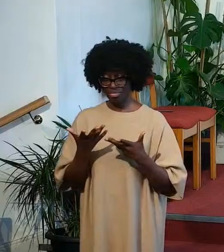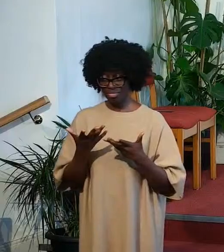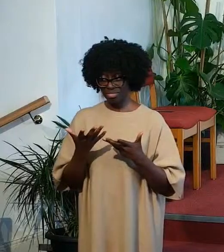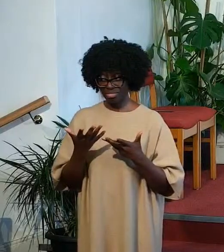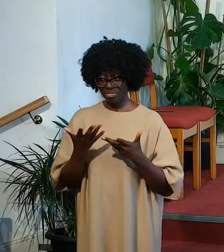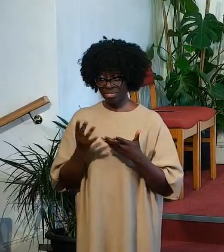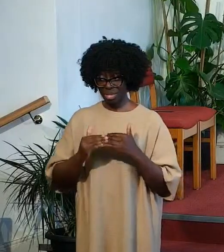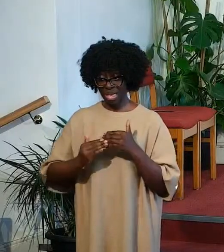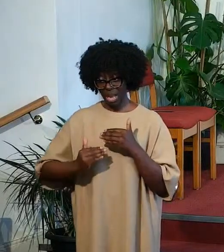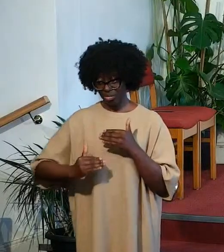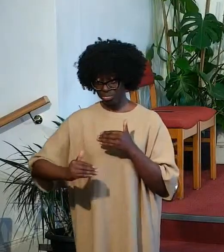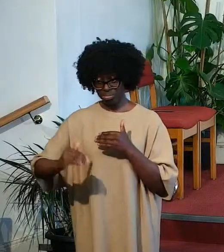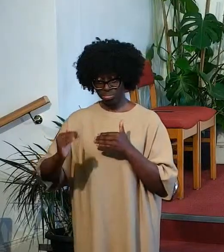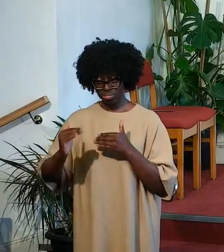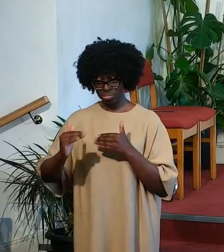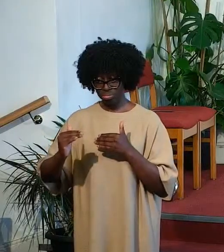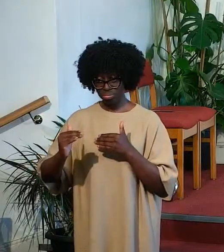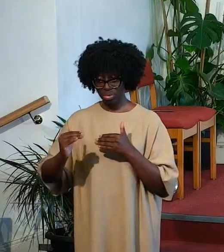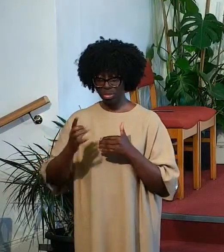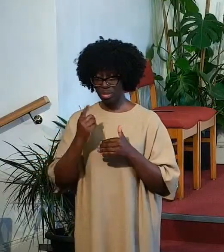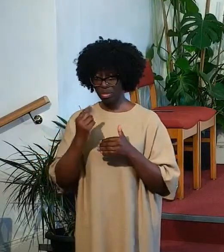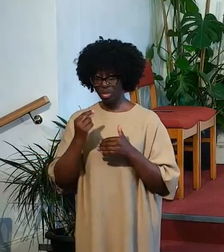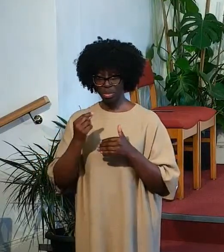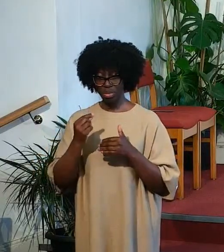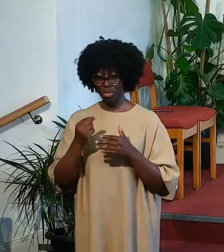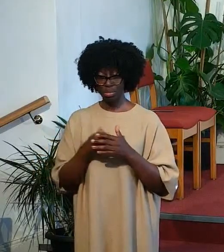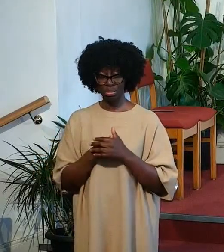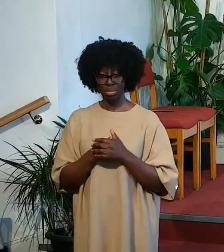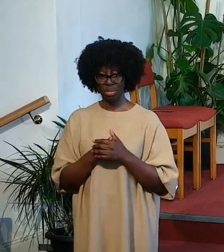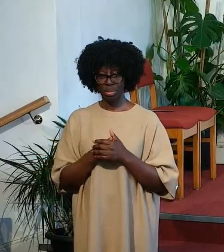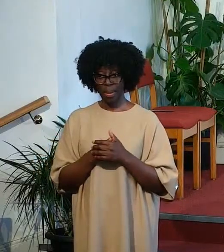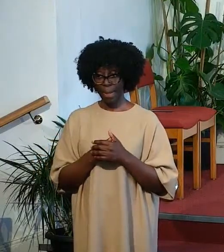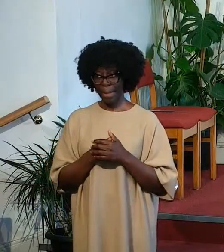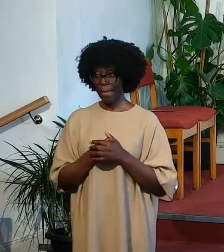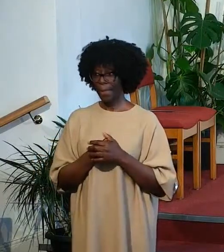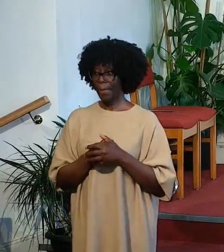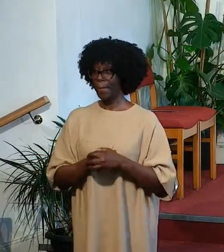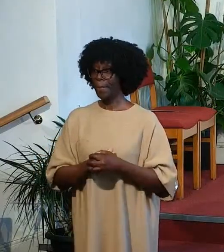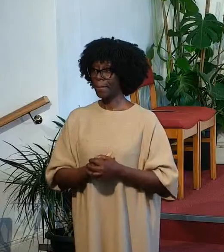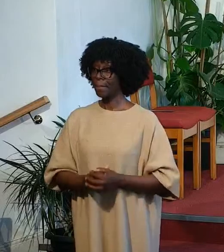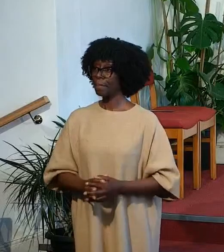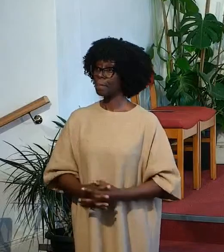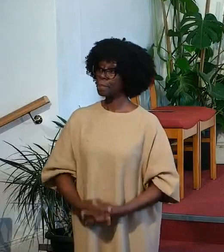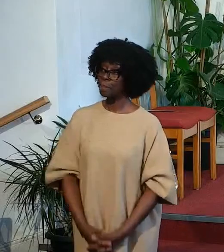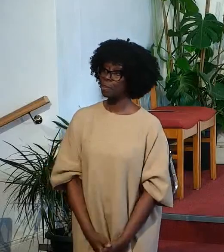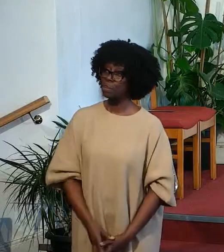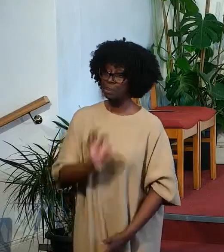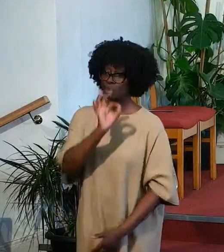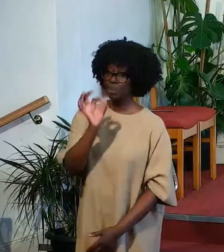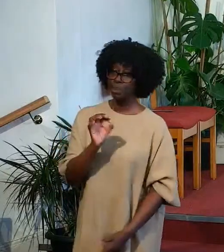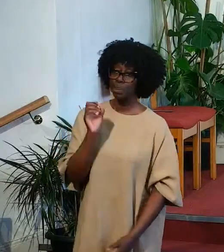basics of everyday life. Question? Microphone, please.